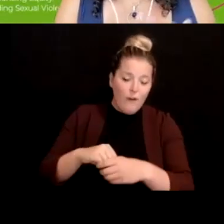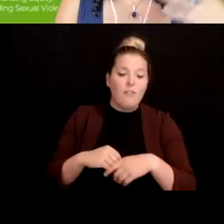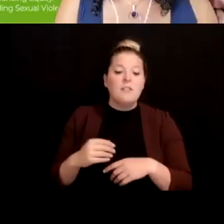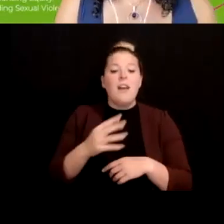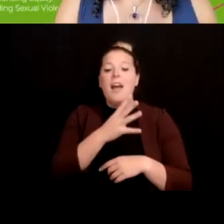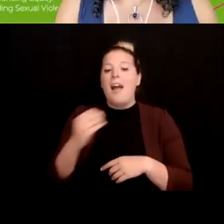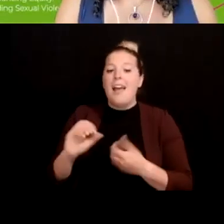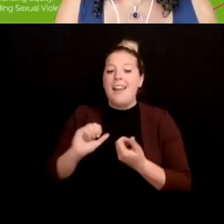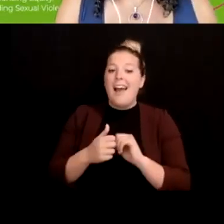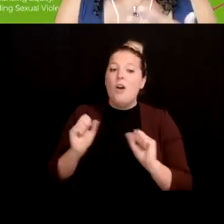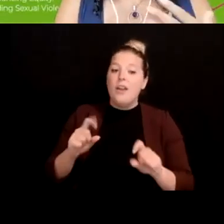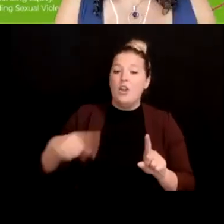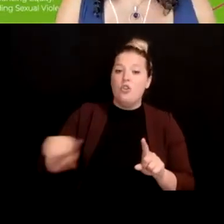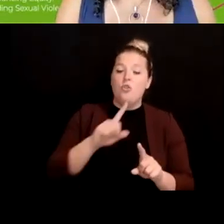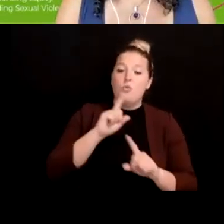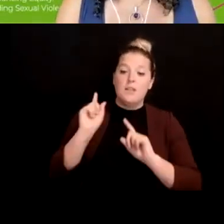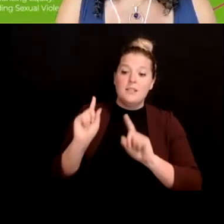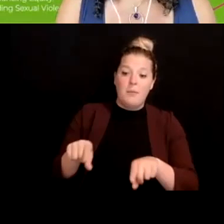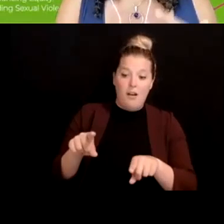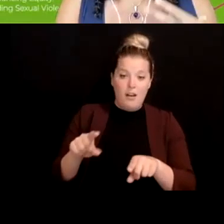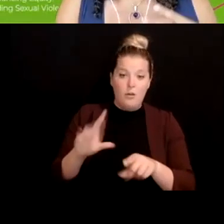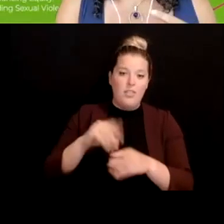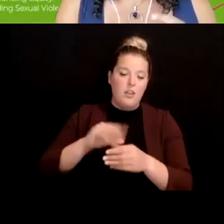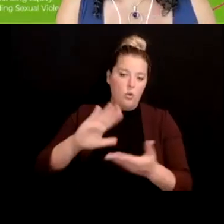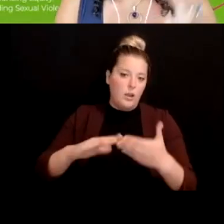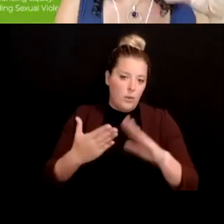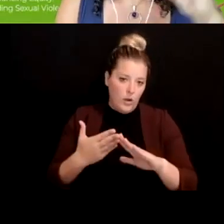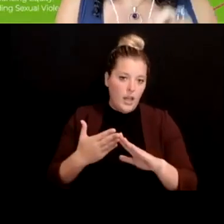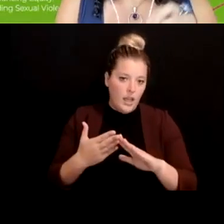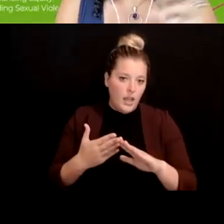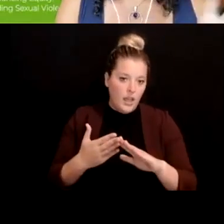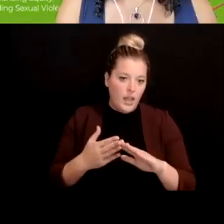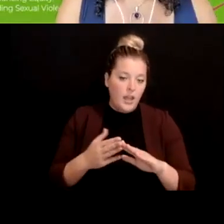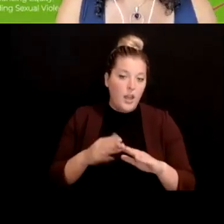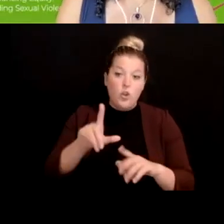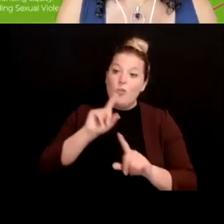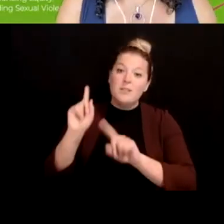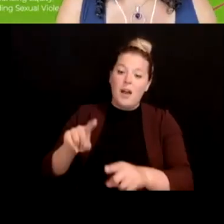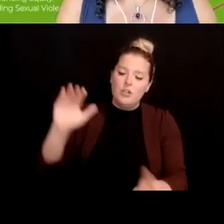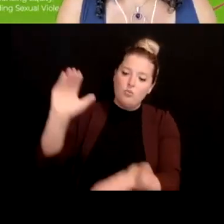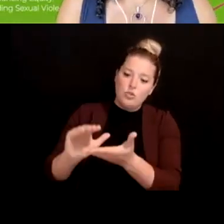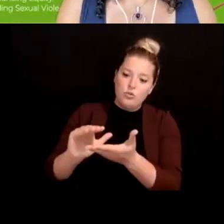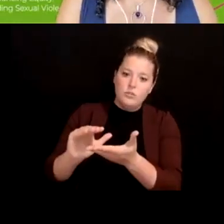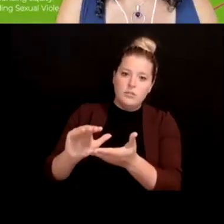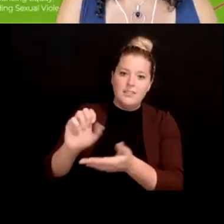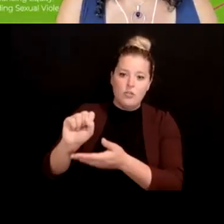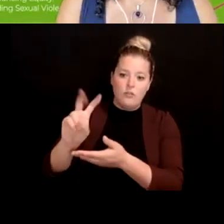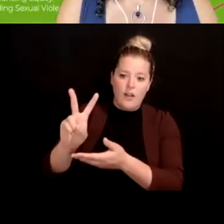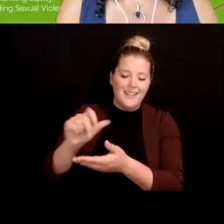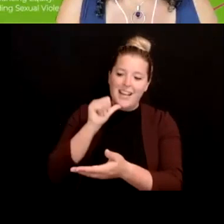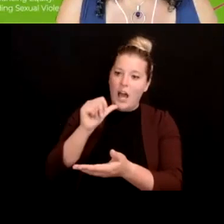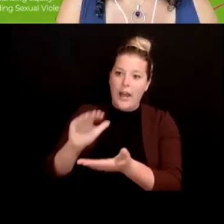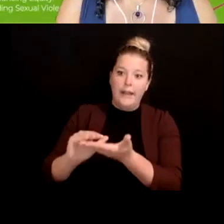can respond to initiatives in your community in ways that will reduce, not increase, sexual violence